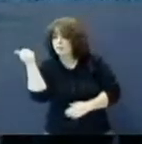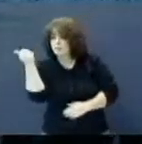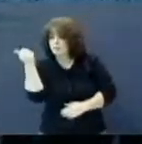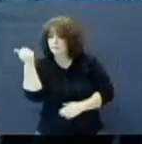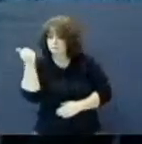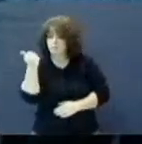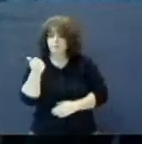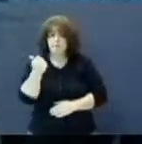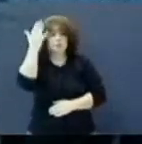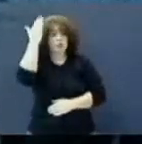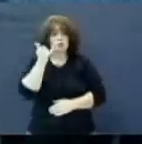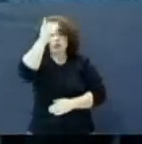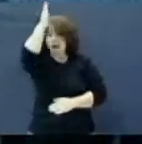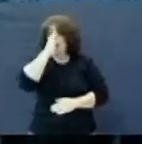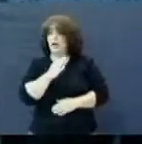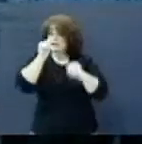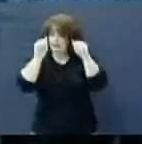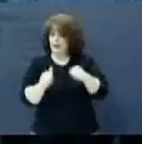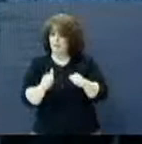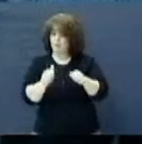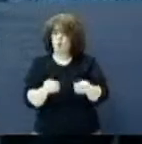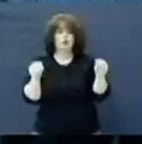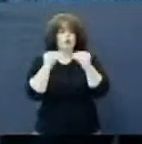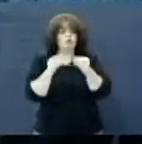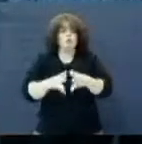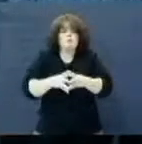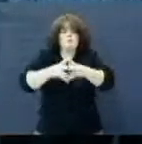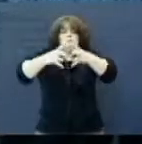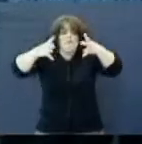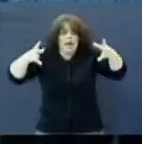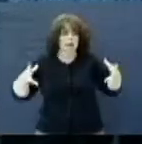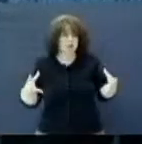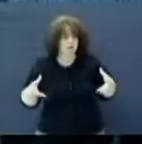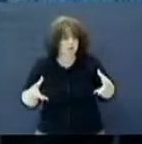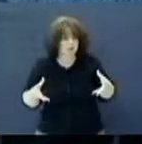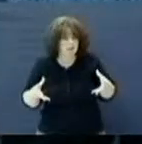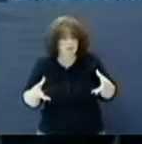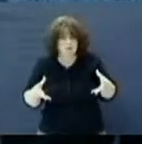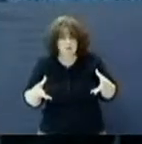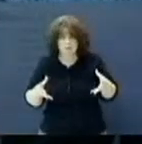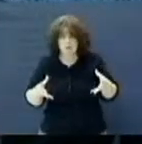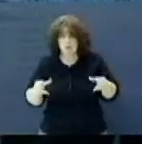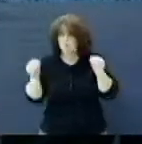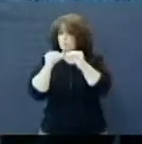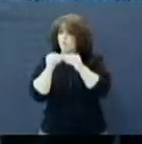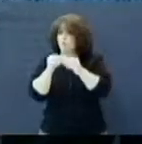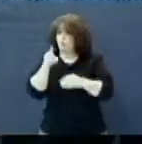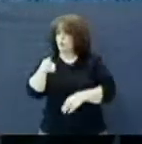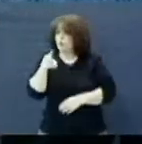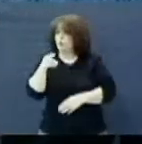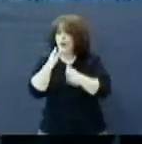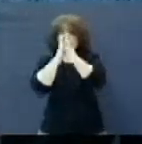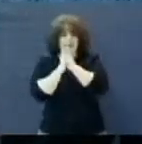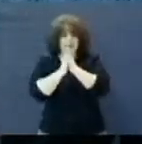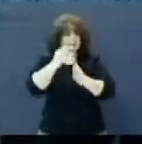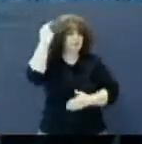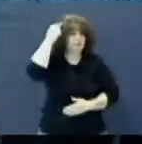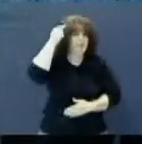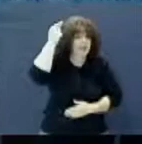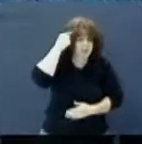That's why he's able to do exceedingly abundantly. But if you're able to ask or think, look at verse 3 and 4. Let me go a little